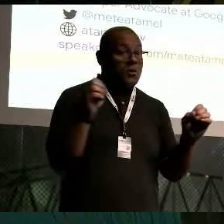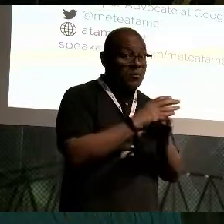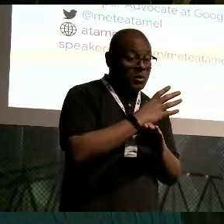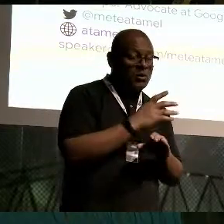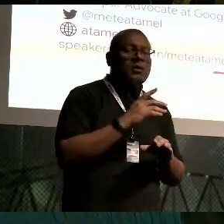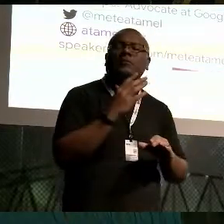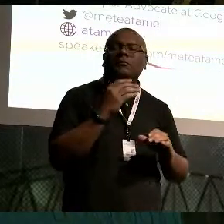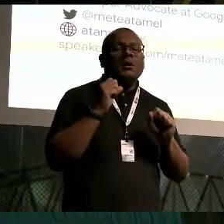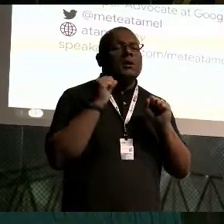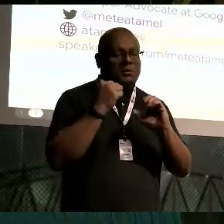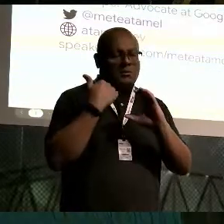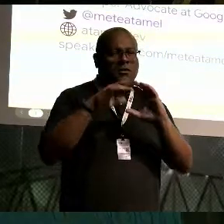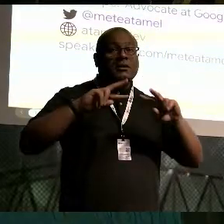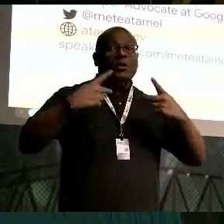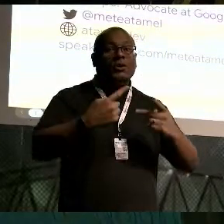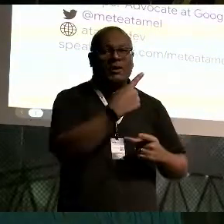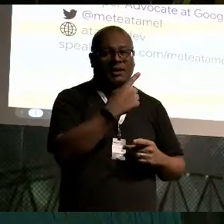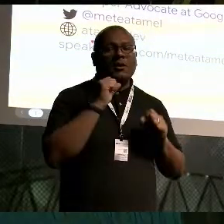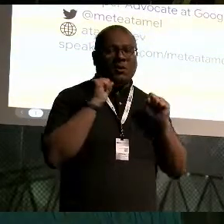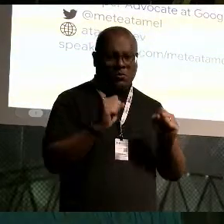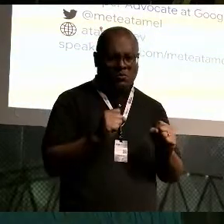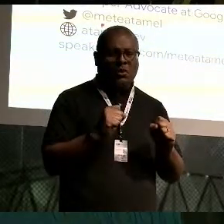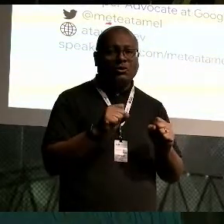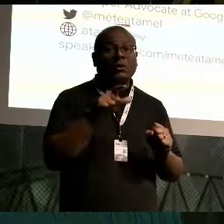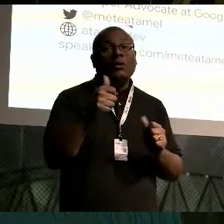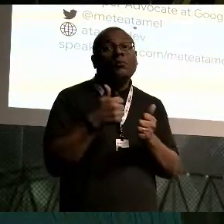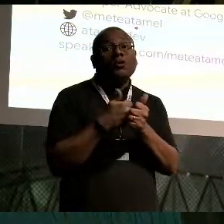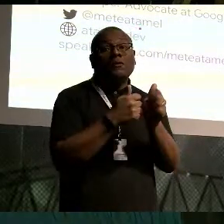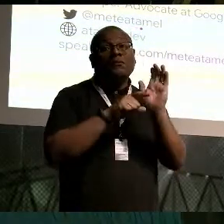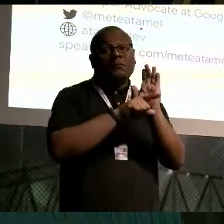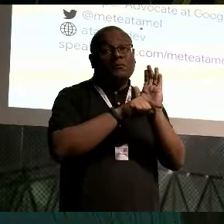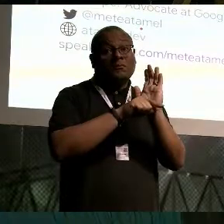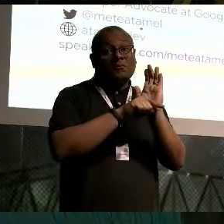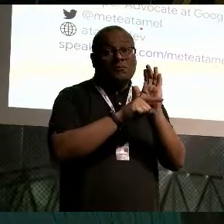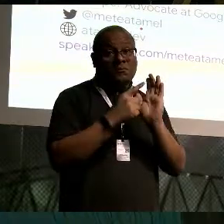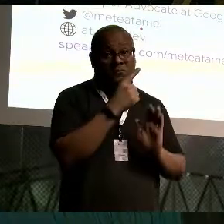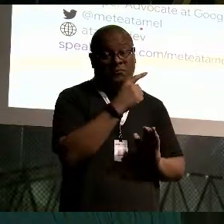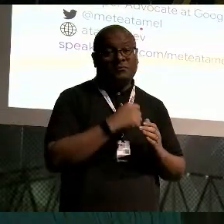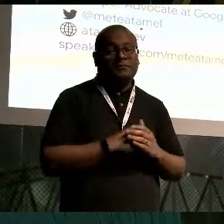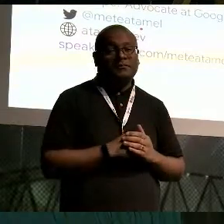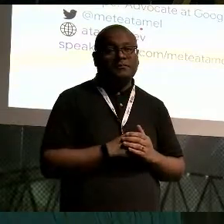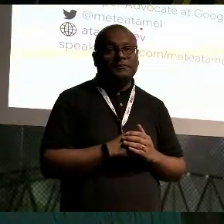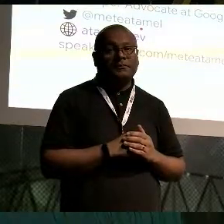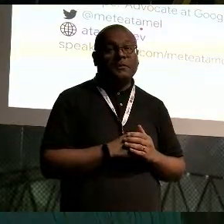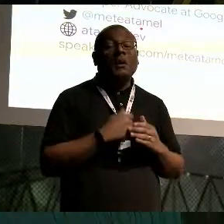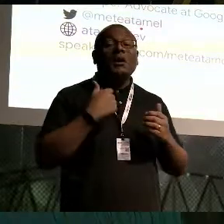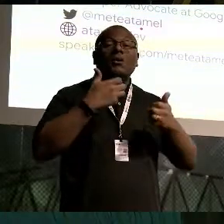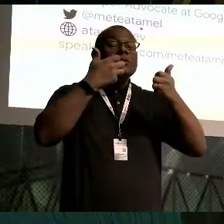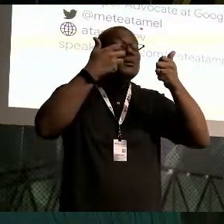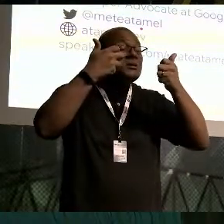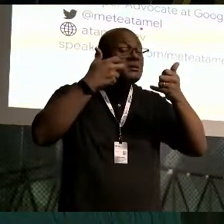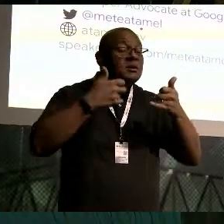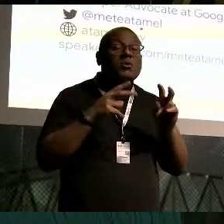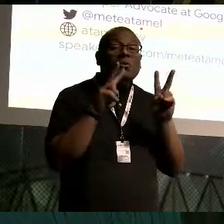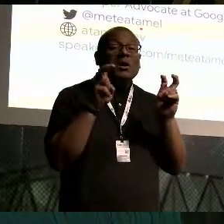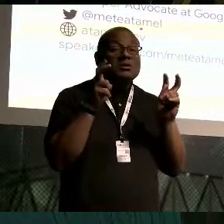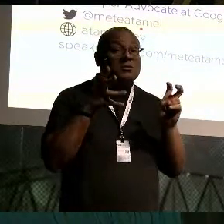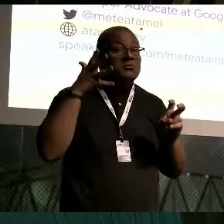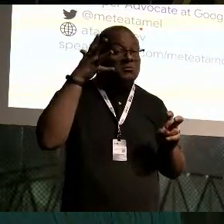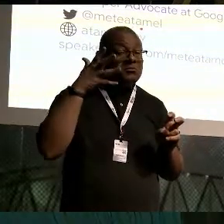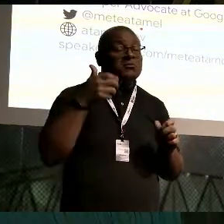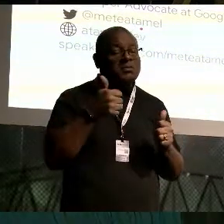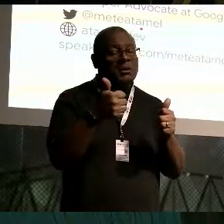free to get it from this link. And if you want to follow me on Twitter, this is my link as well. And I will share these links at the end of the presentation as